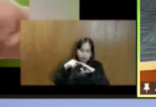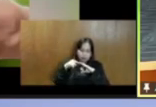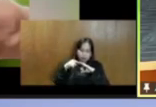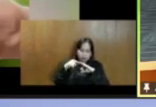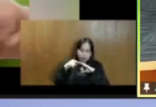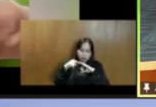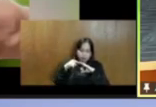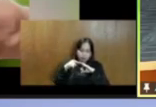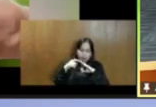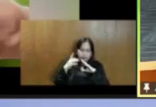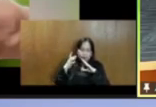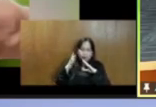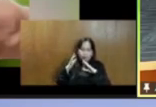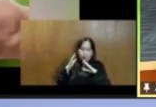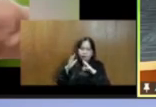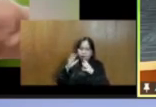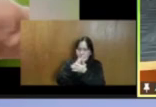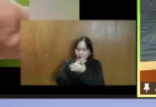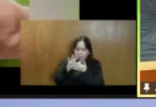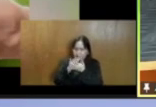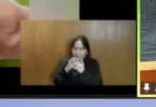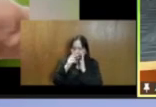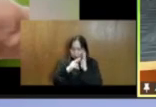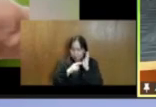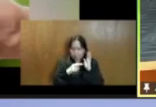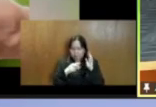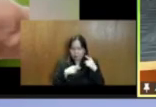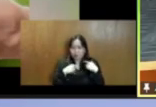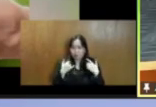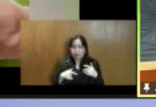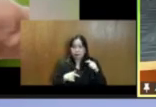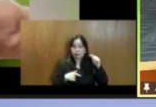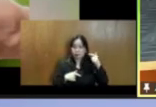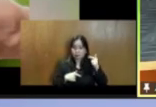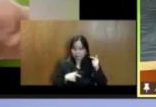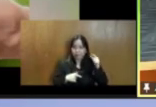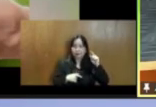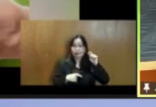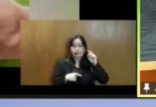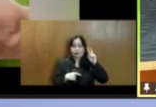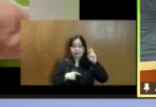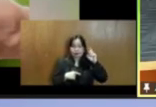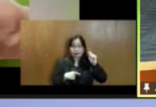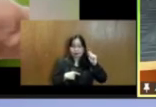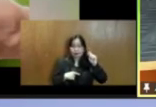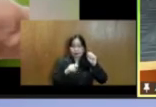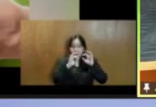solar powered training regulations as well. And with the Green Tibet framework, so